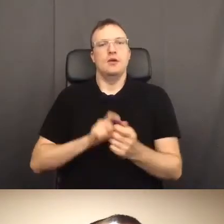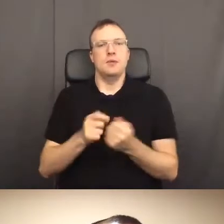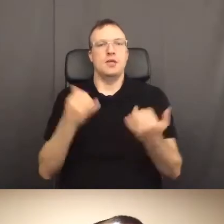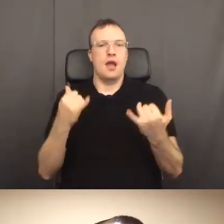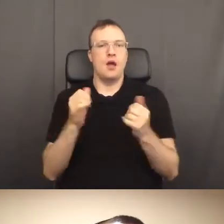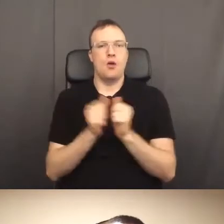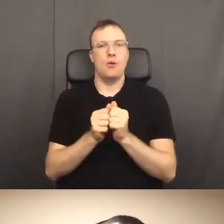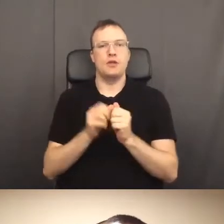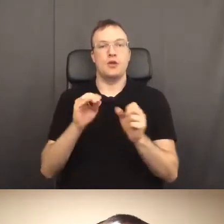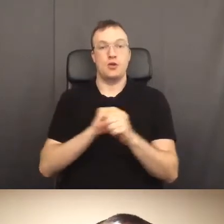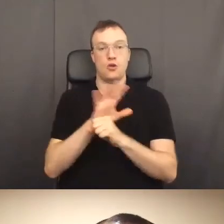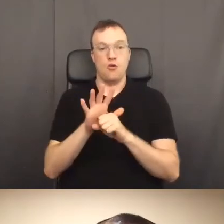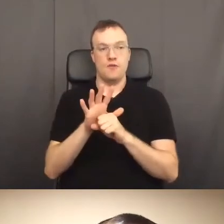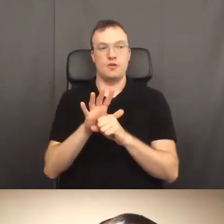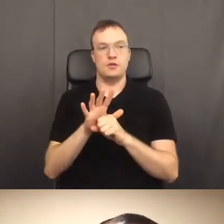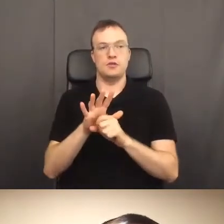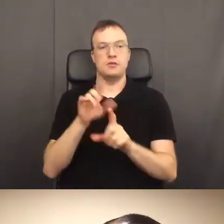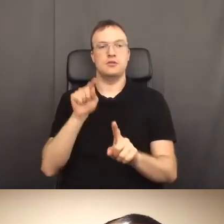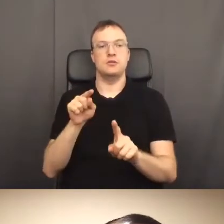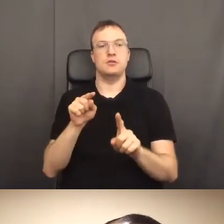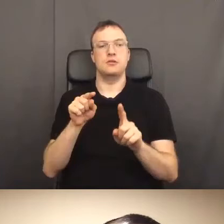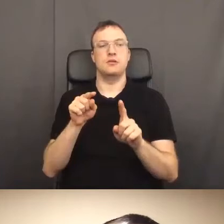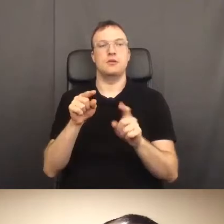COVID, there have been a lot of